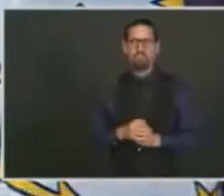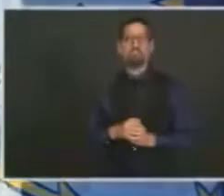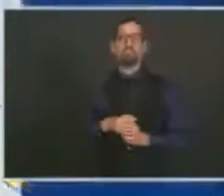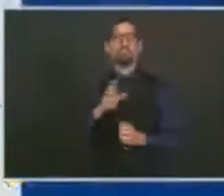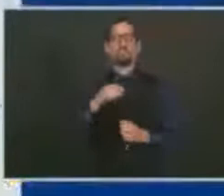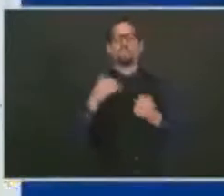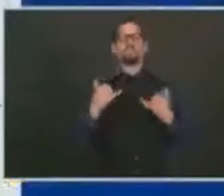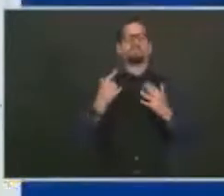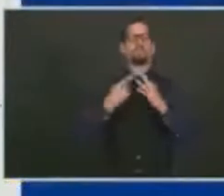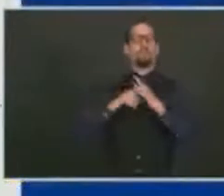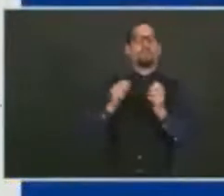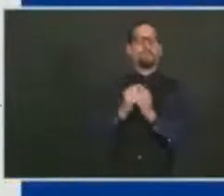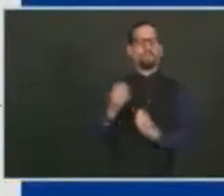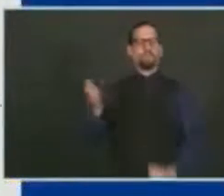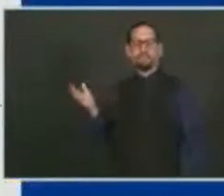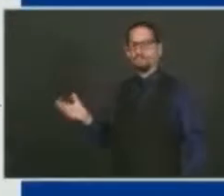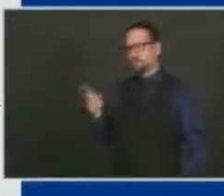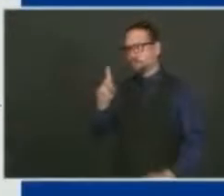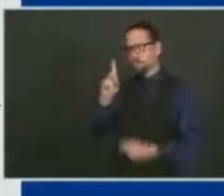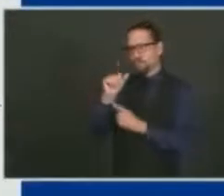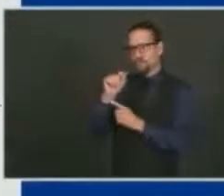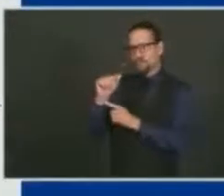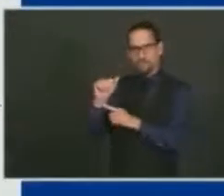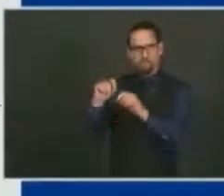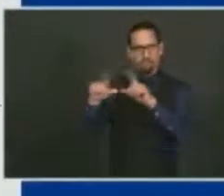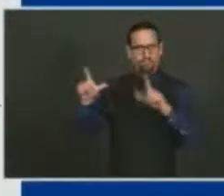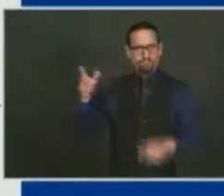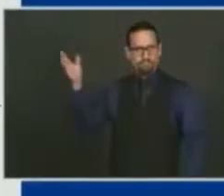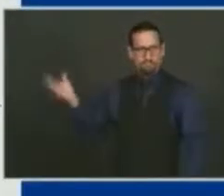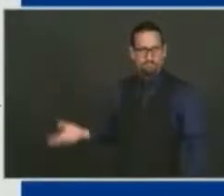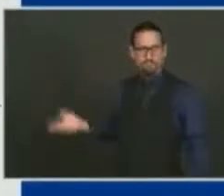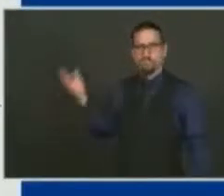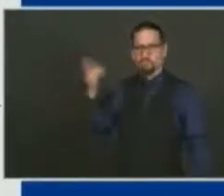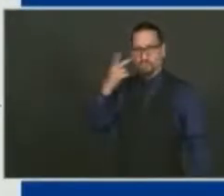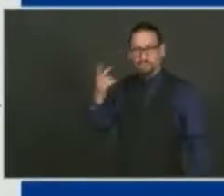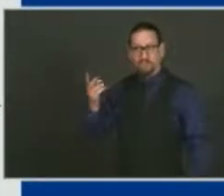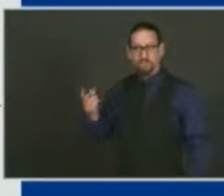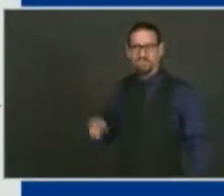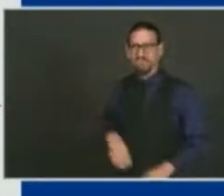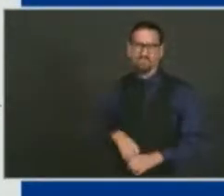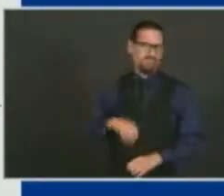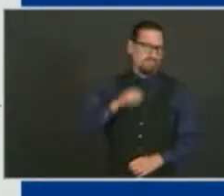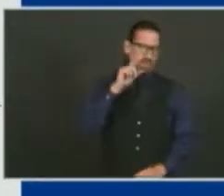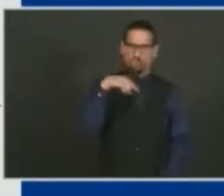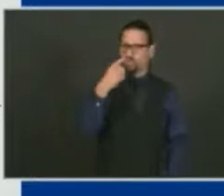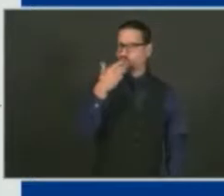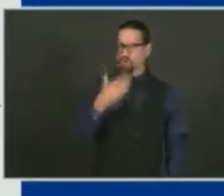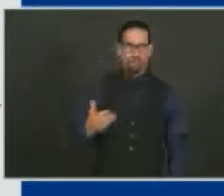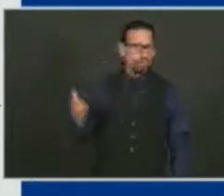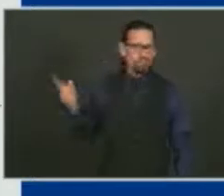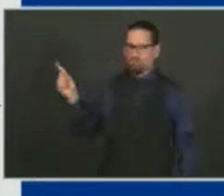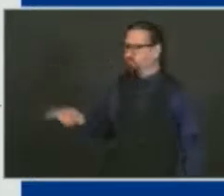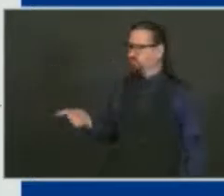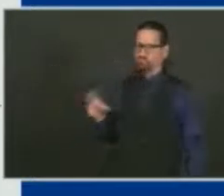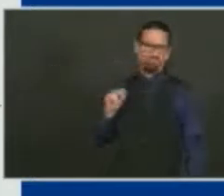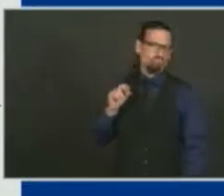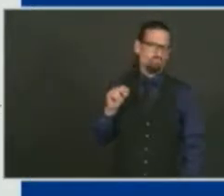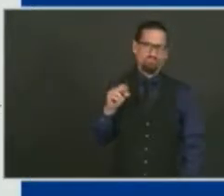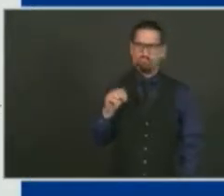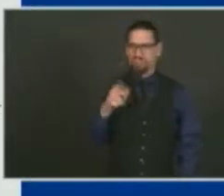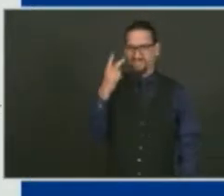the data, and it's not a good news story. And I'd ask you please to put the dashboard on the